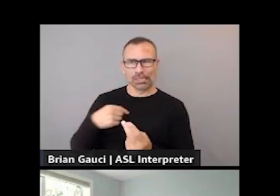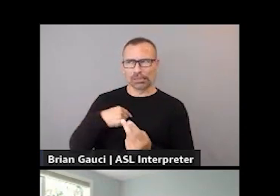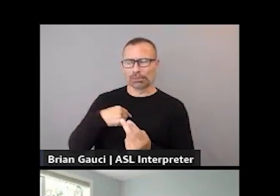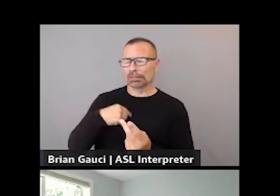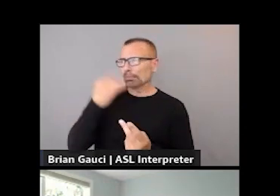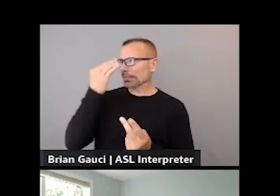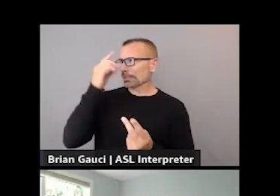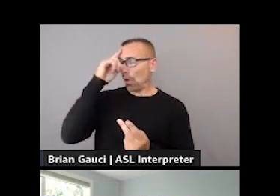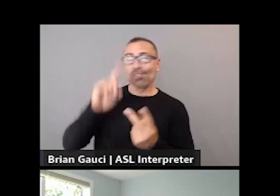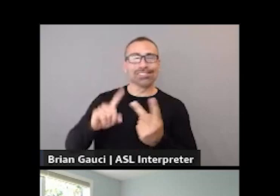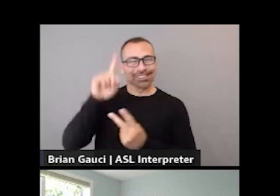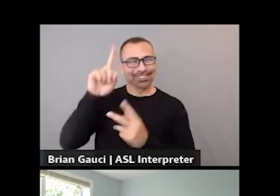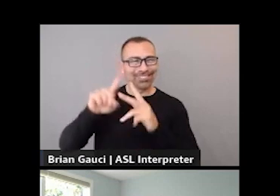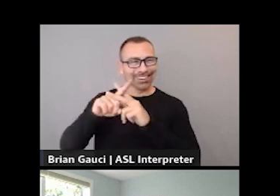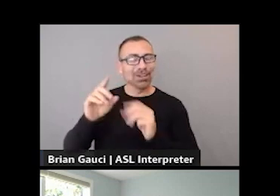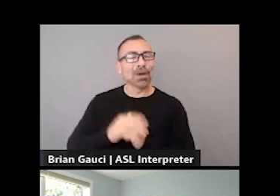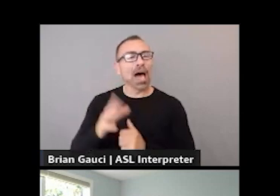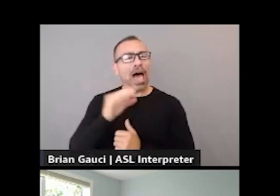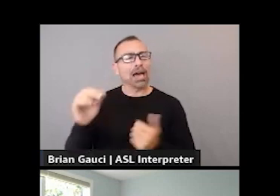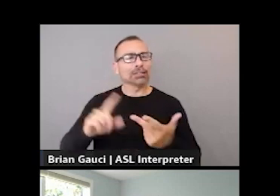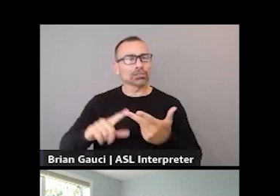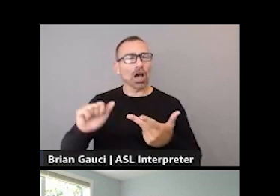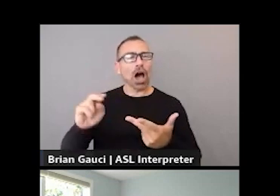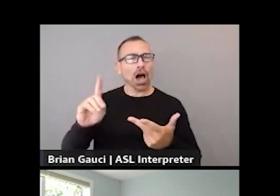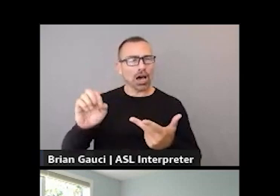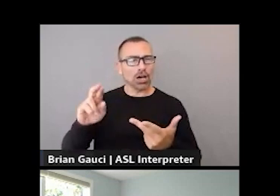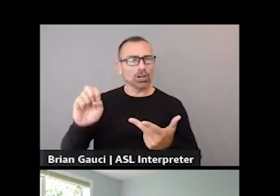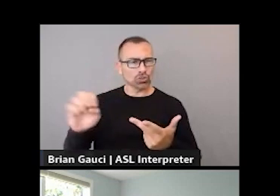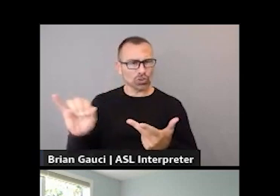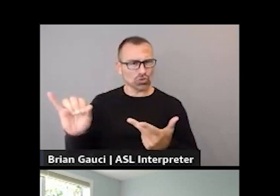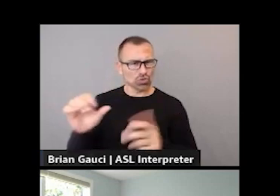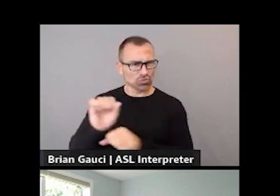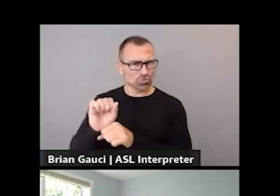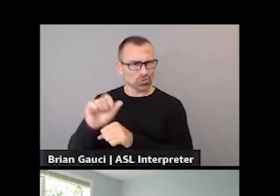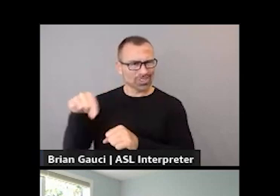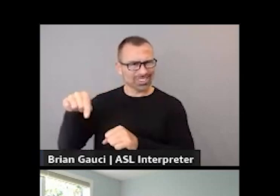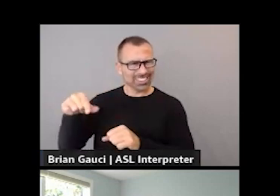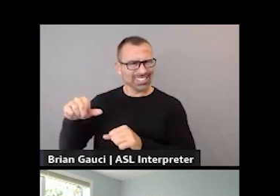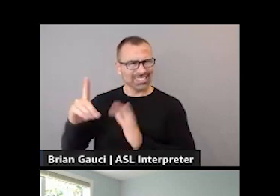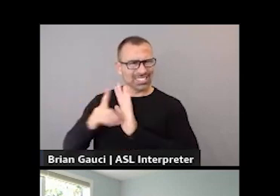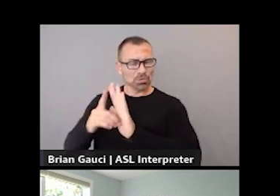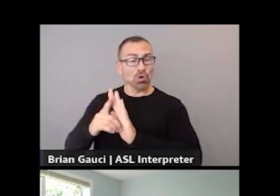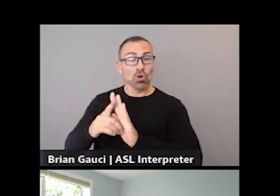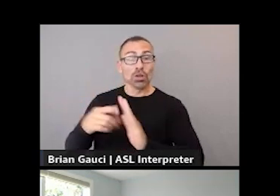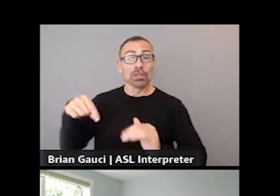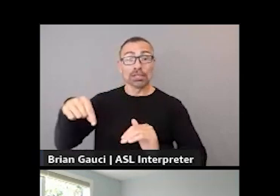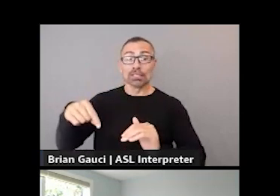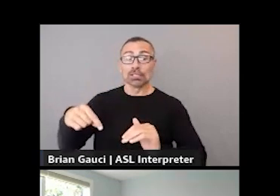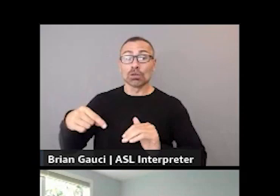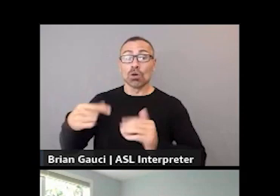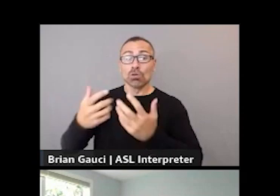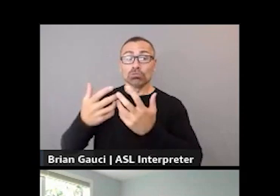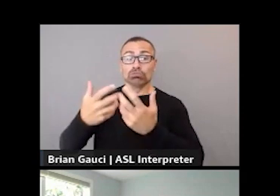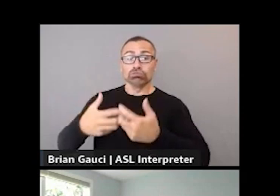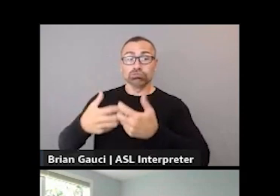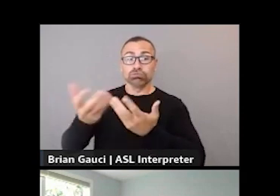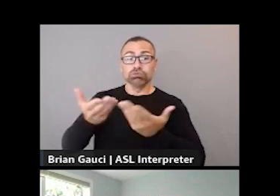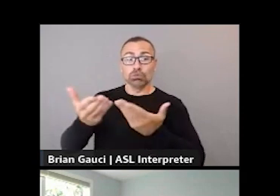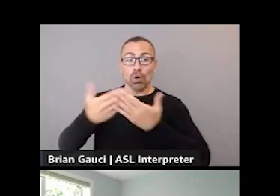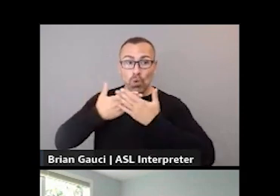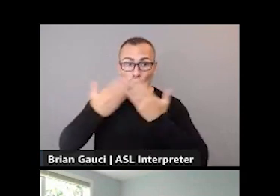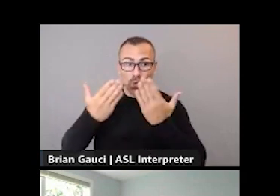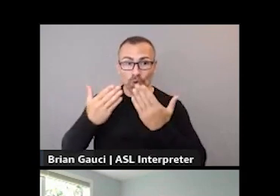Andre did some work on the serverless demo, right, Alex? Am I missing anyone there? Yeah, it's everyone. Okay. And so this